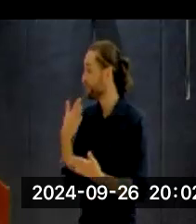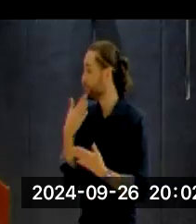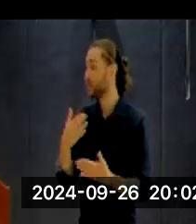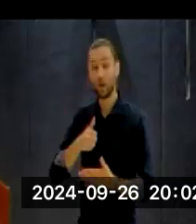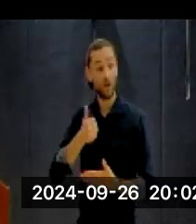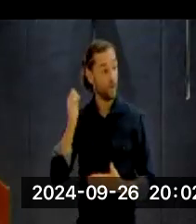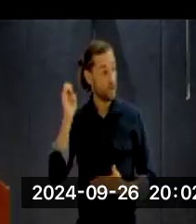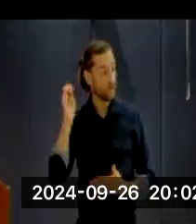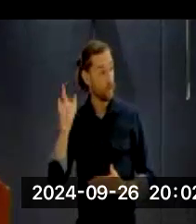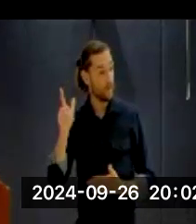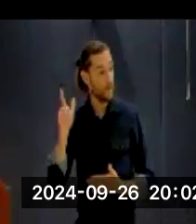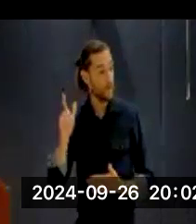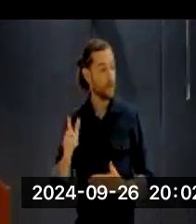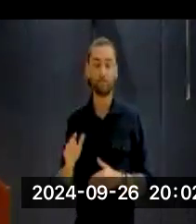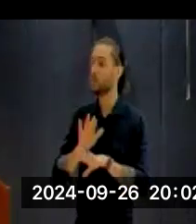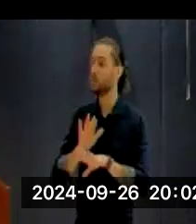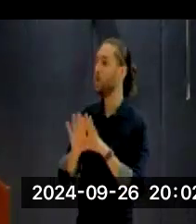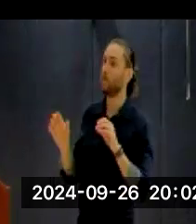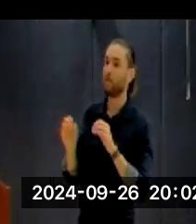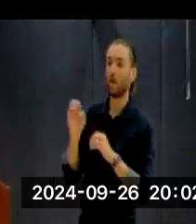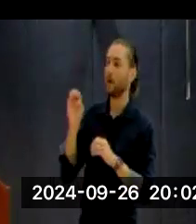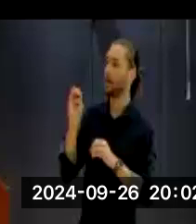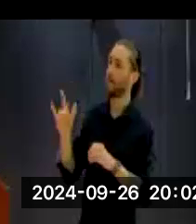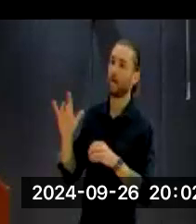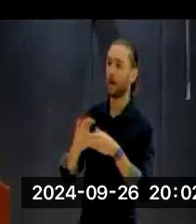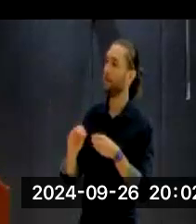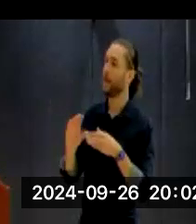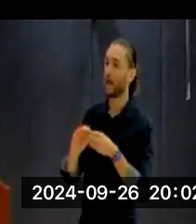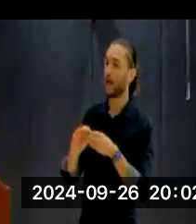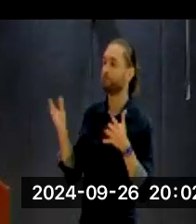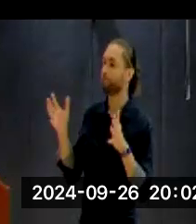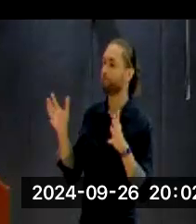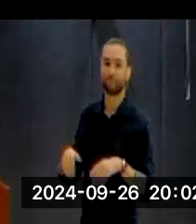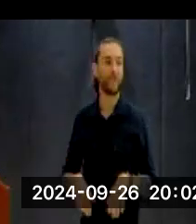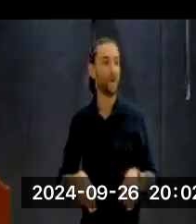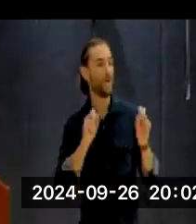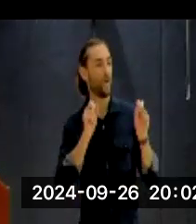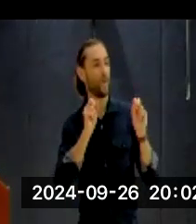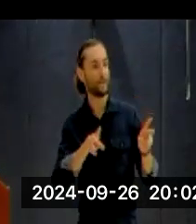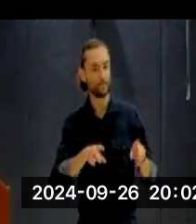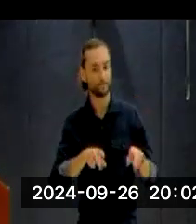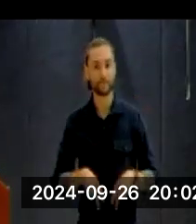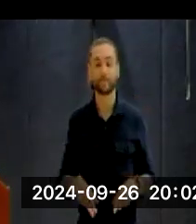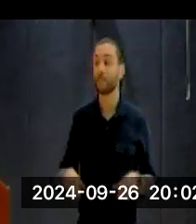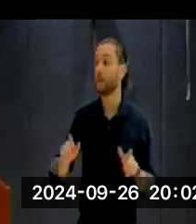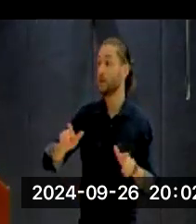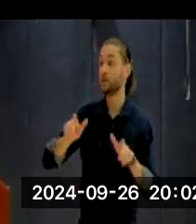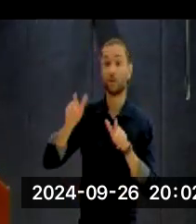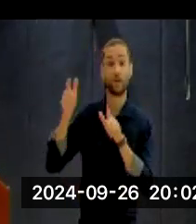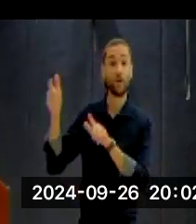emails? No more comment via email. Okay. I'm gonna turn it over to